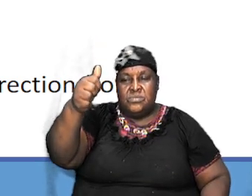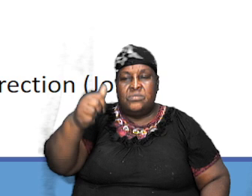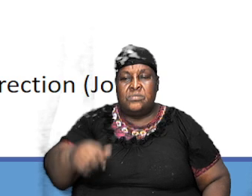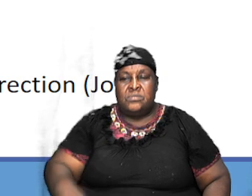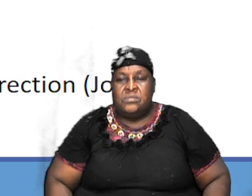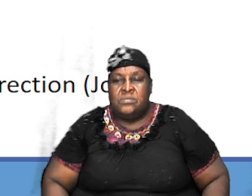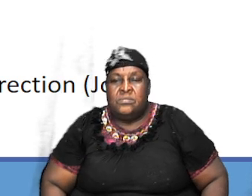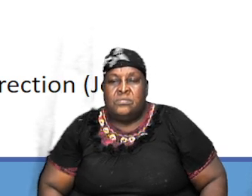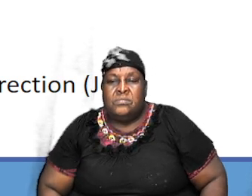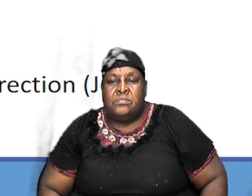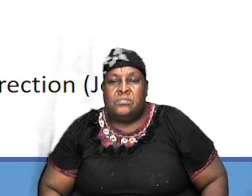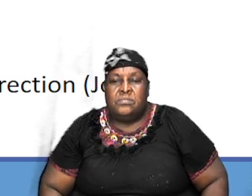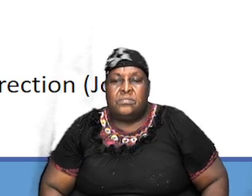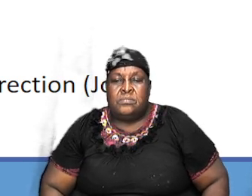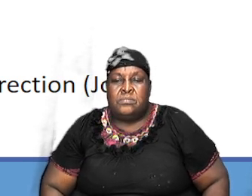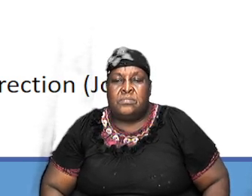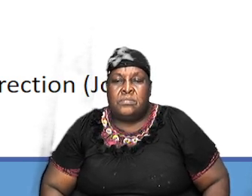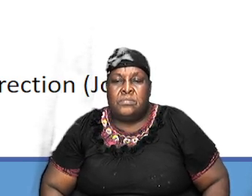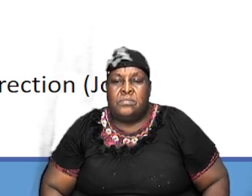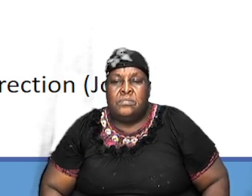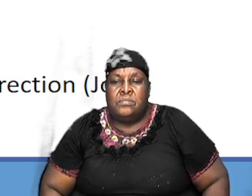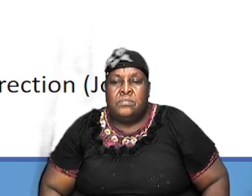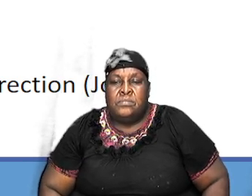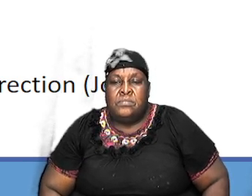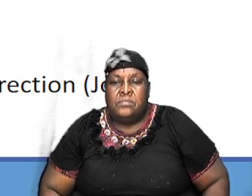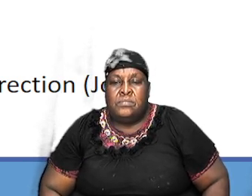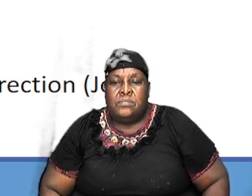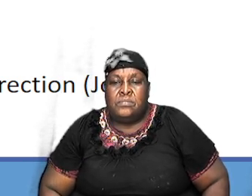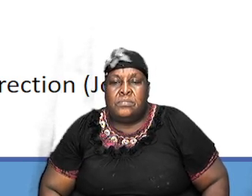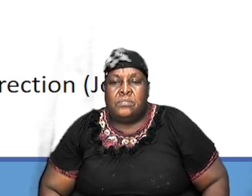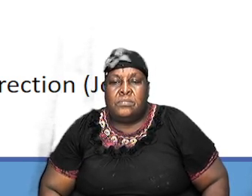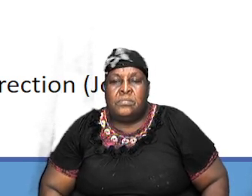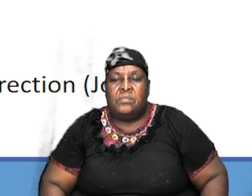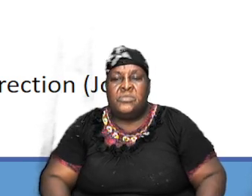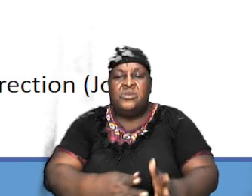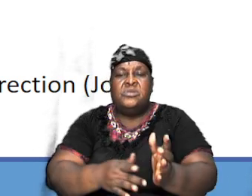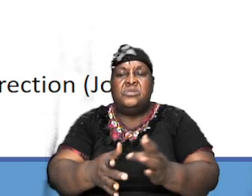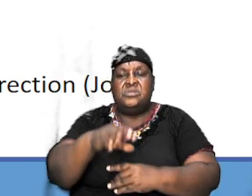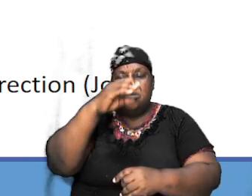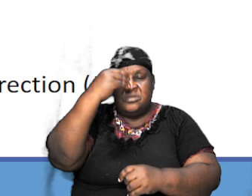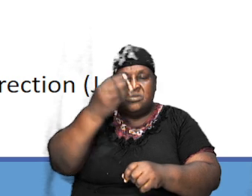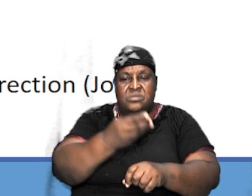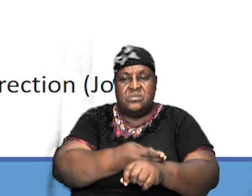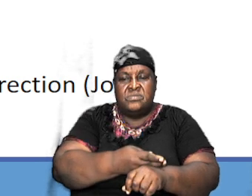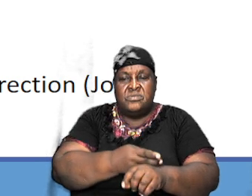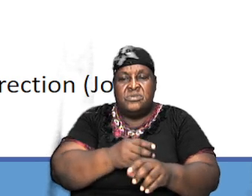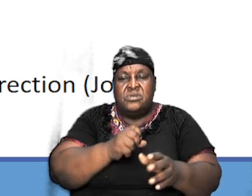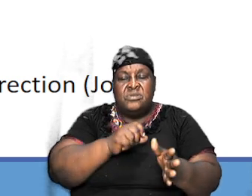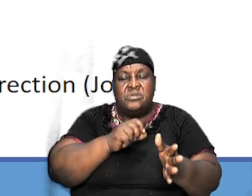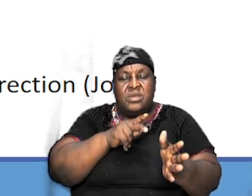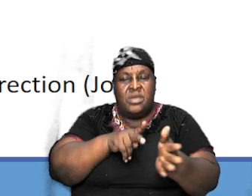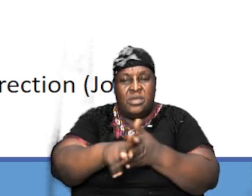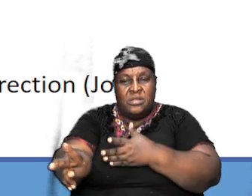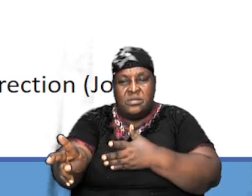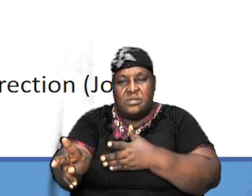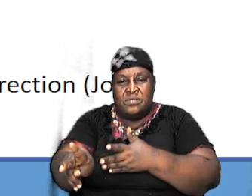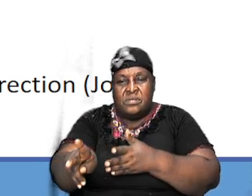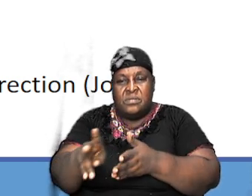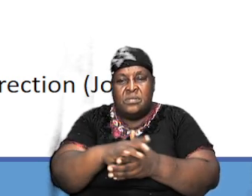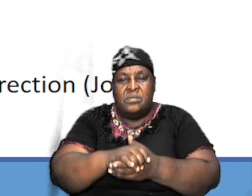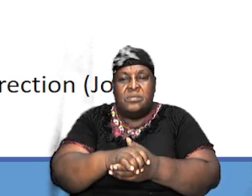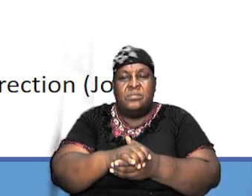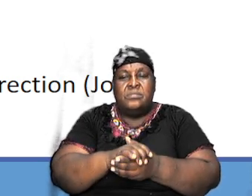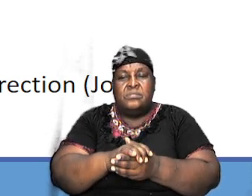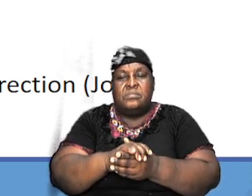13, verse 1 to 17. Jesus, the Son of God, slain. You can find that in